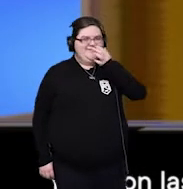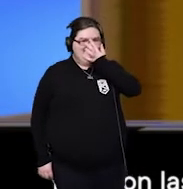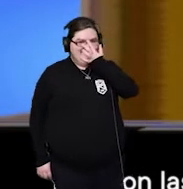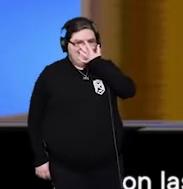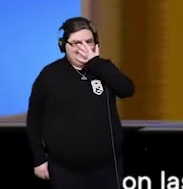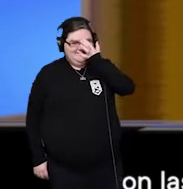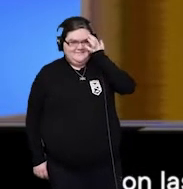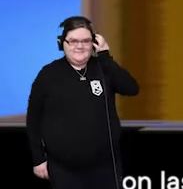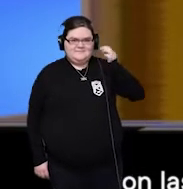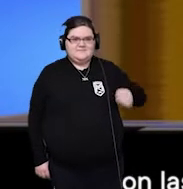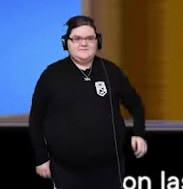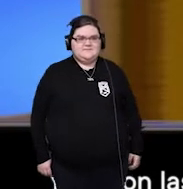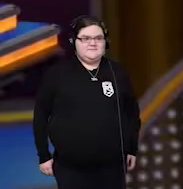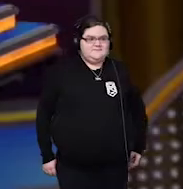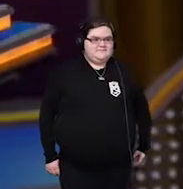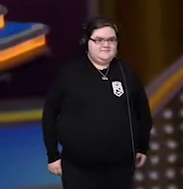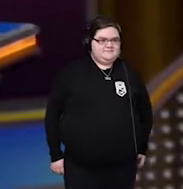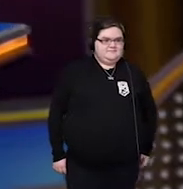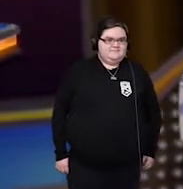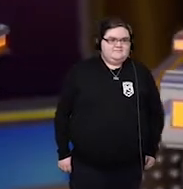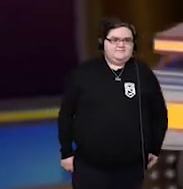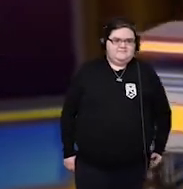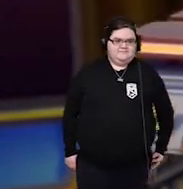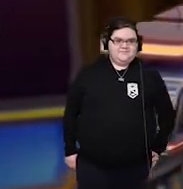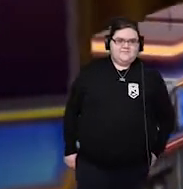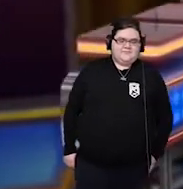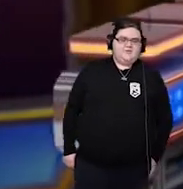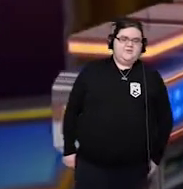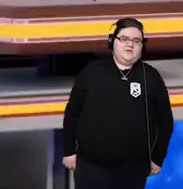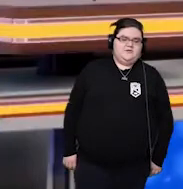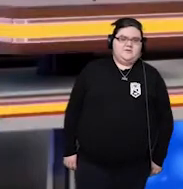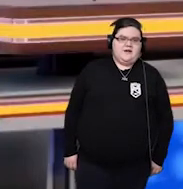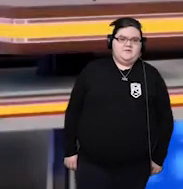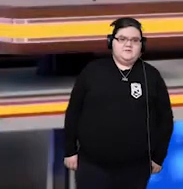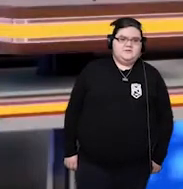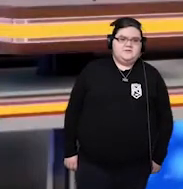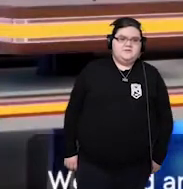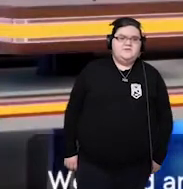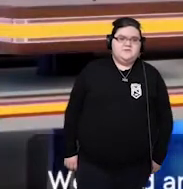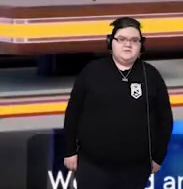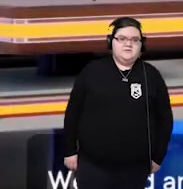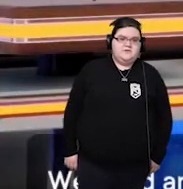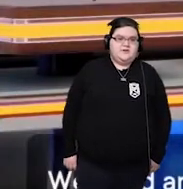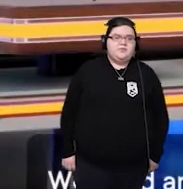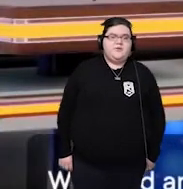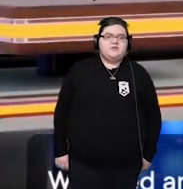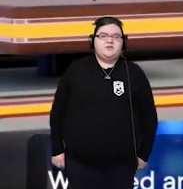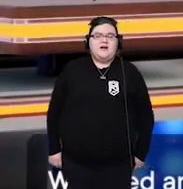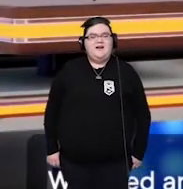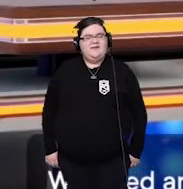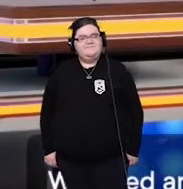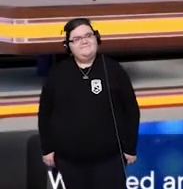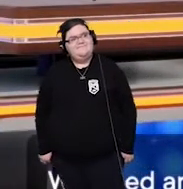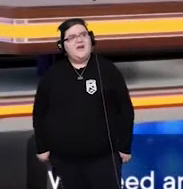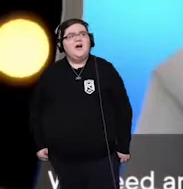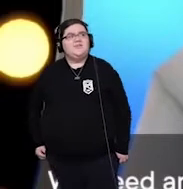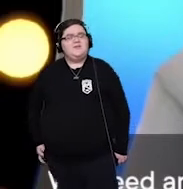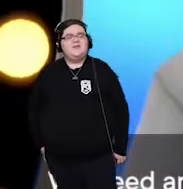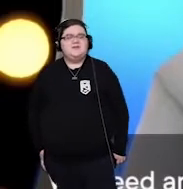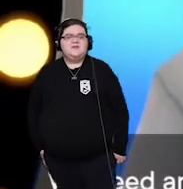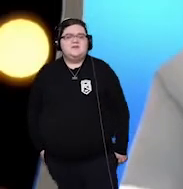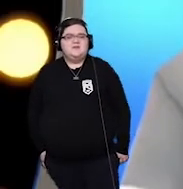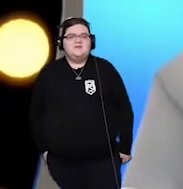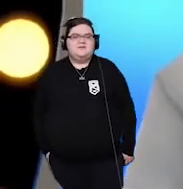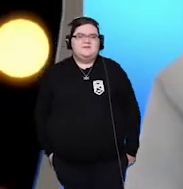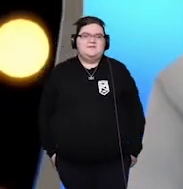next? Underwater. We got pressure, we got ground, we got. Ooh, underground. Underground. Under pressure. I